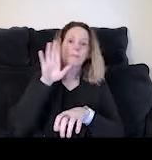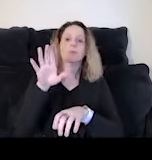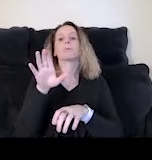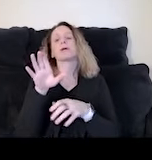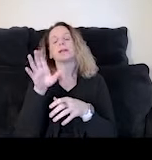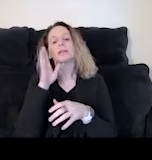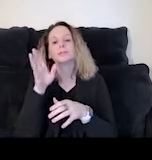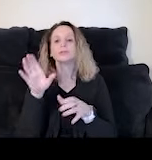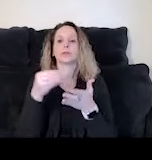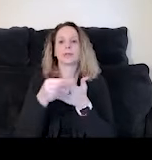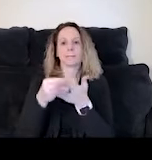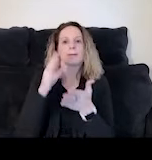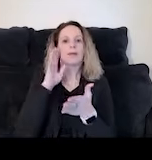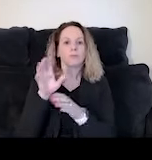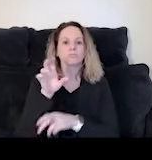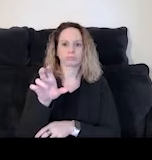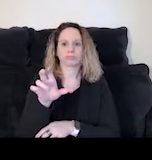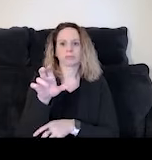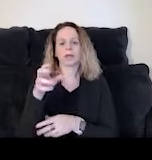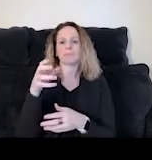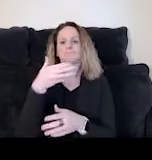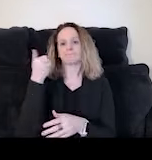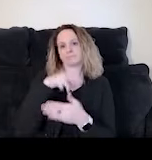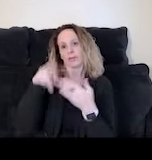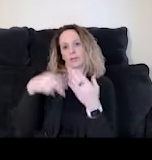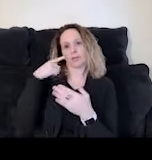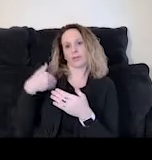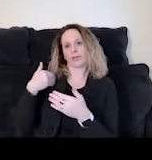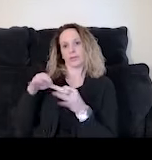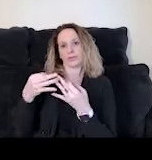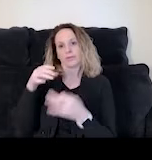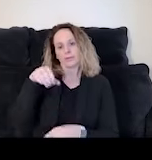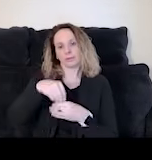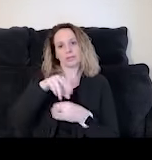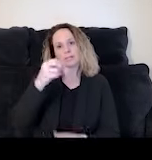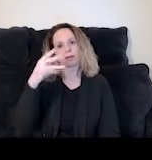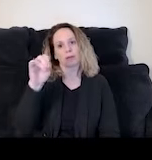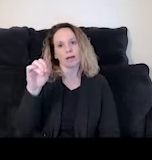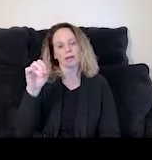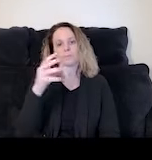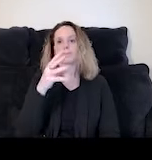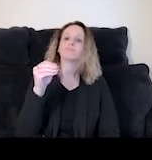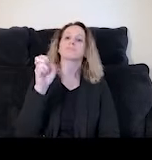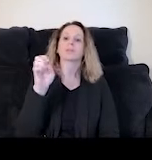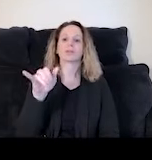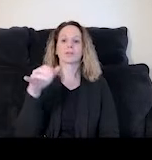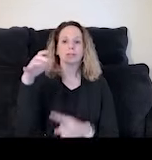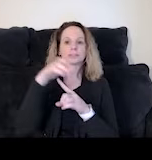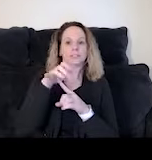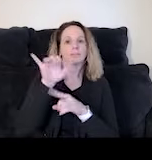money, and we're going to get this done, and we're going to get better outcomes for youth and families in Ohio. And so that